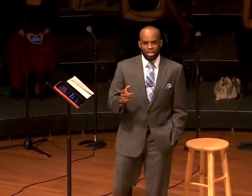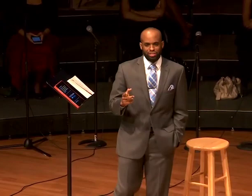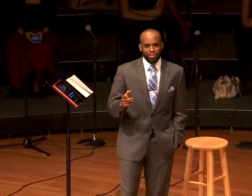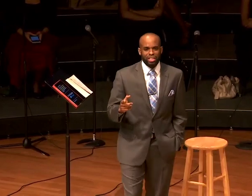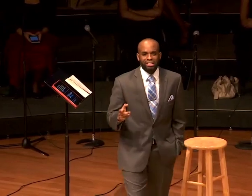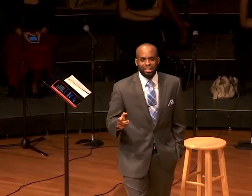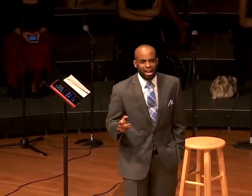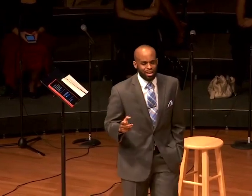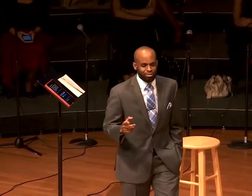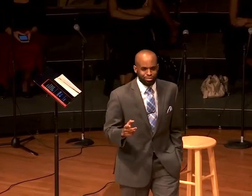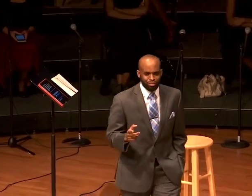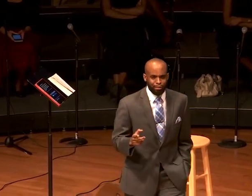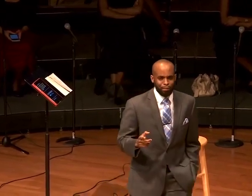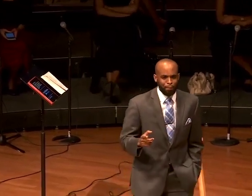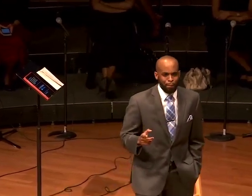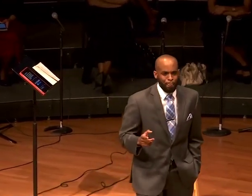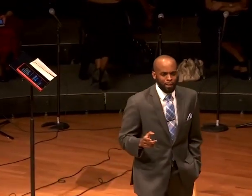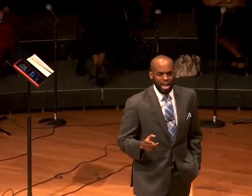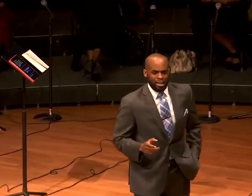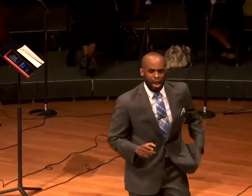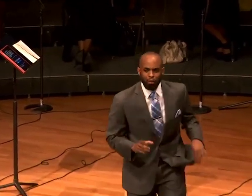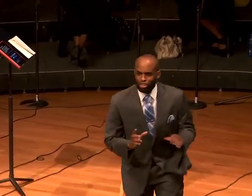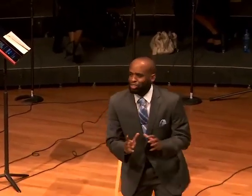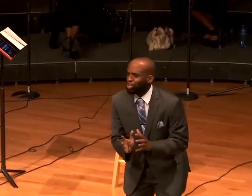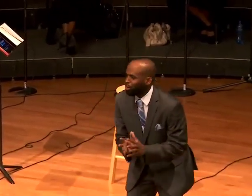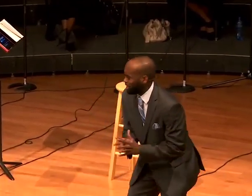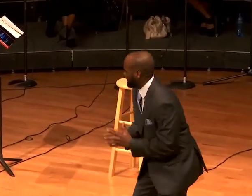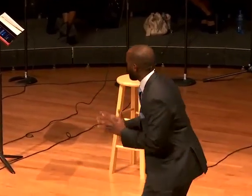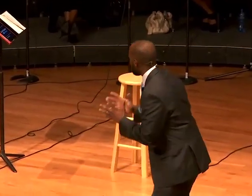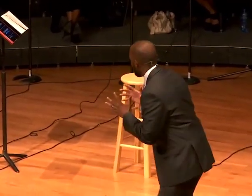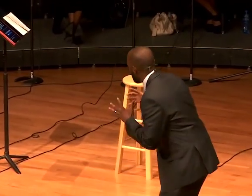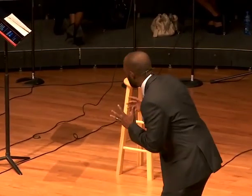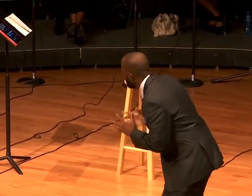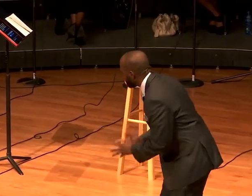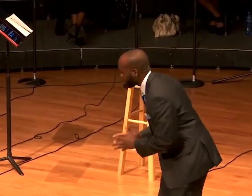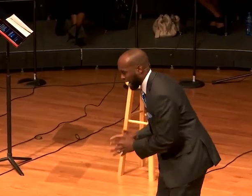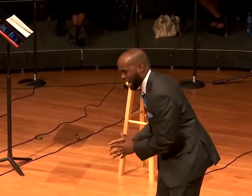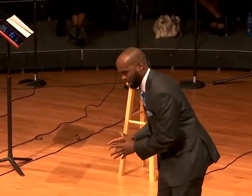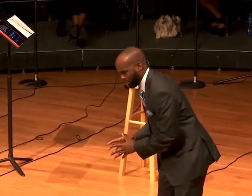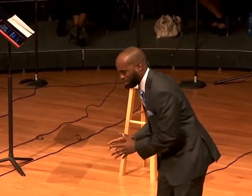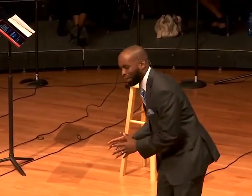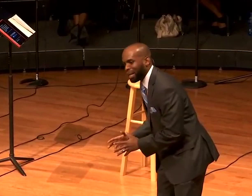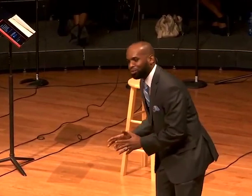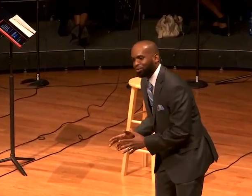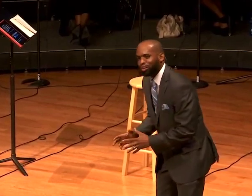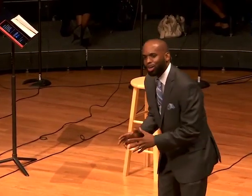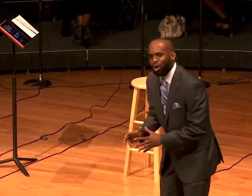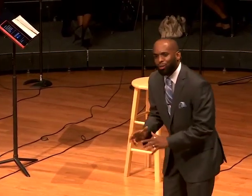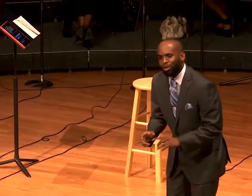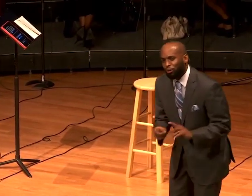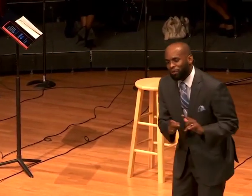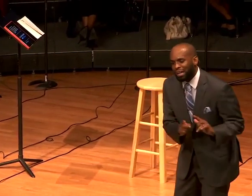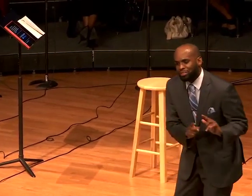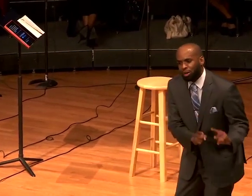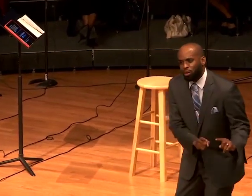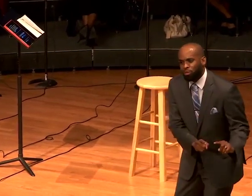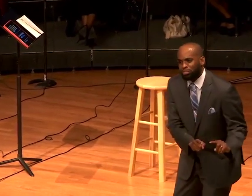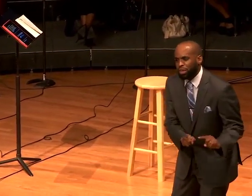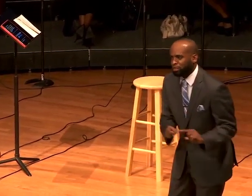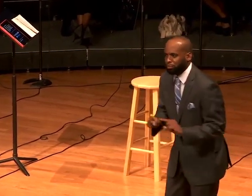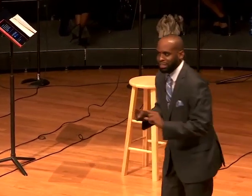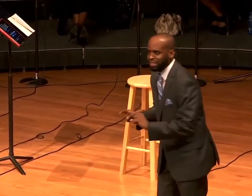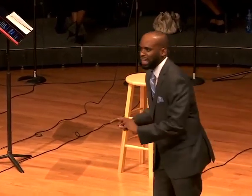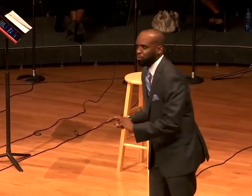be distressed, for he is alive. Now, I want you to notice that this is one of the few times in the Bible where you'll find